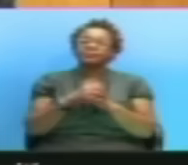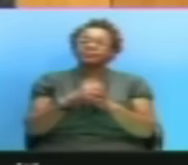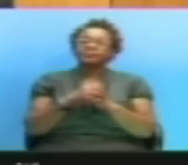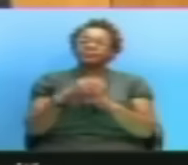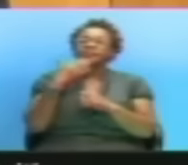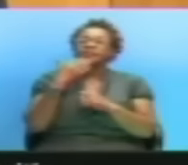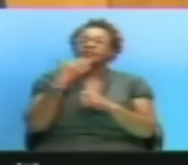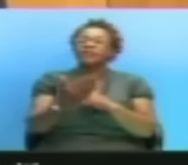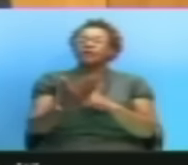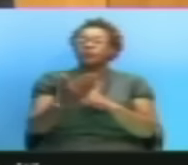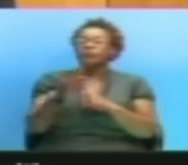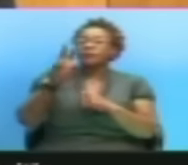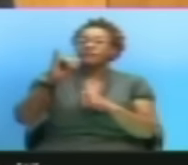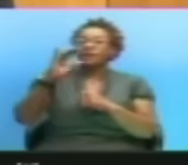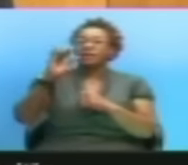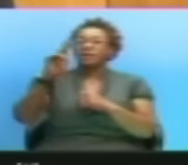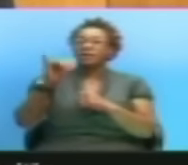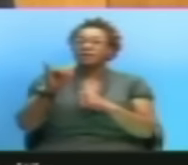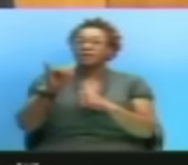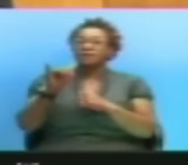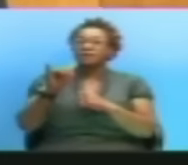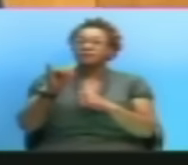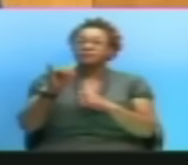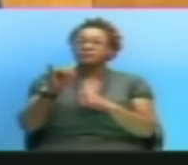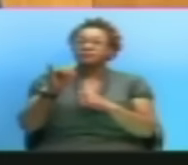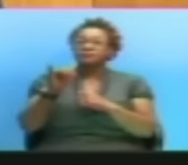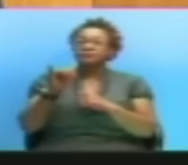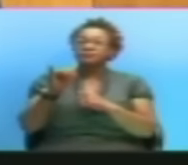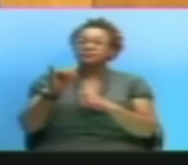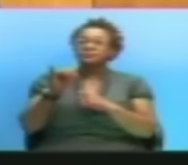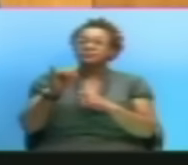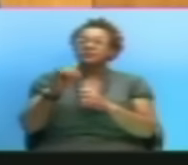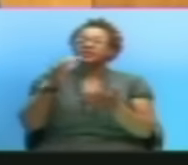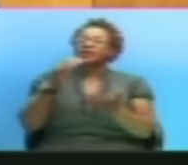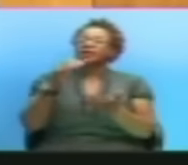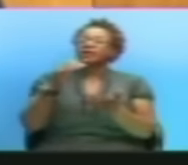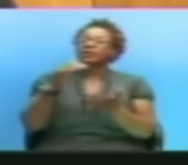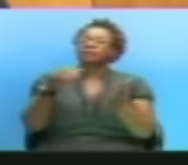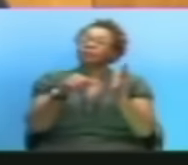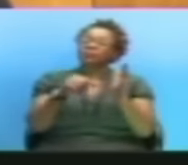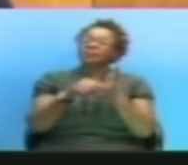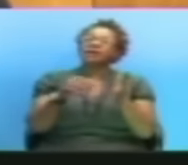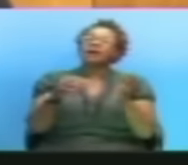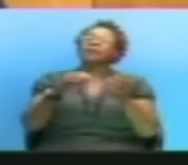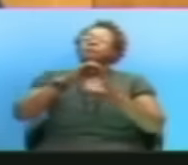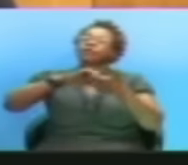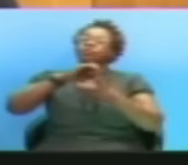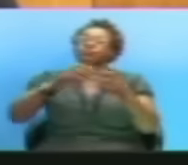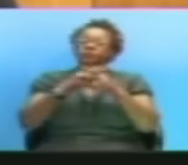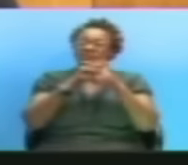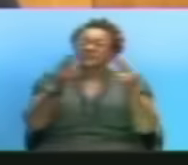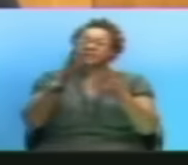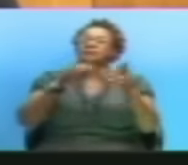Thank you, Victoria. Actually, the degradation of Buru Buru started some times back,